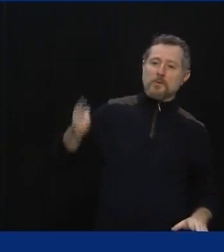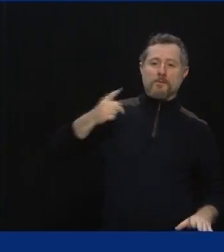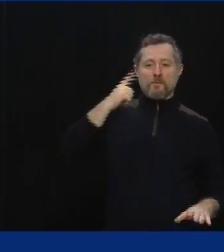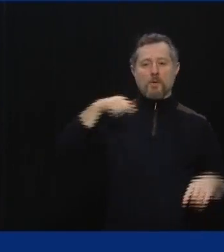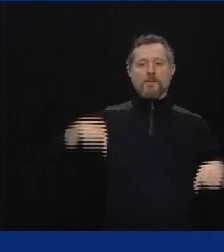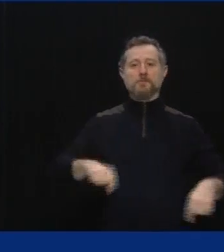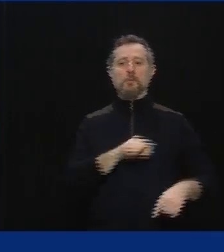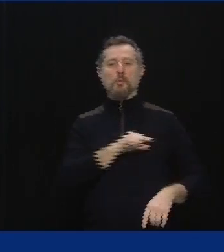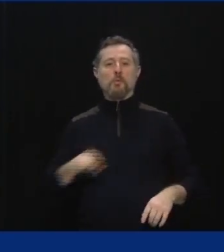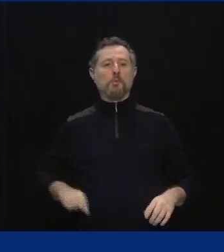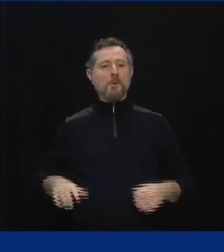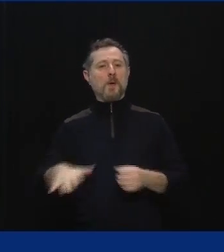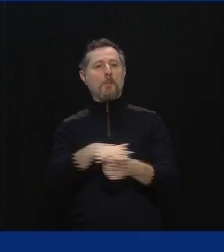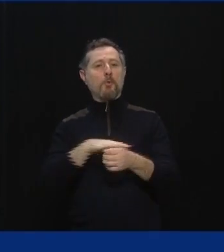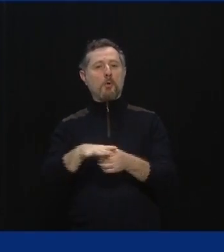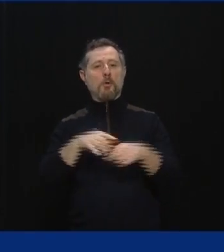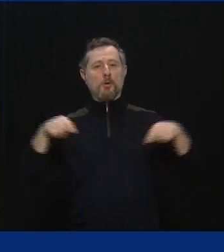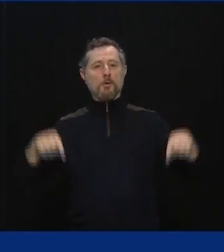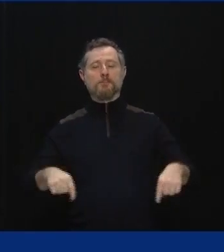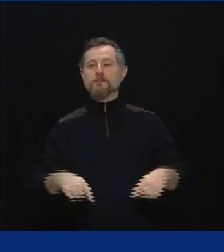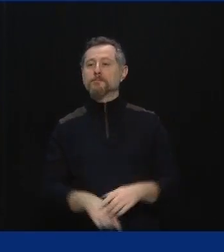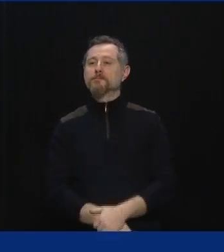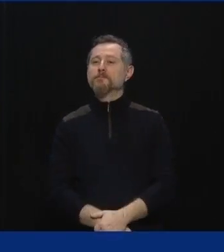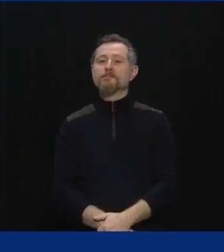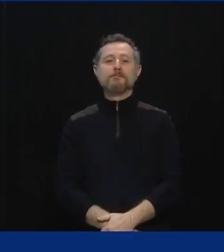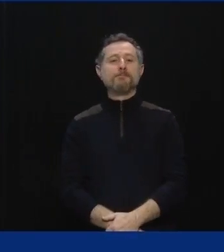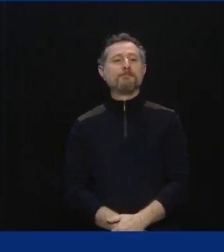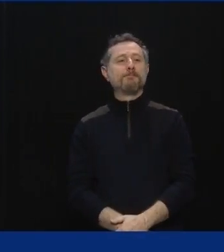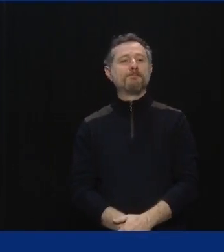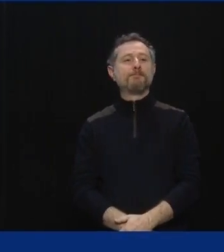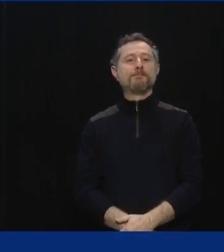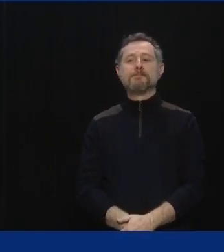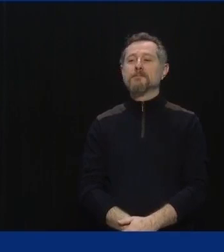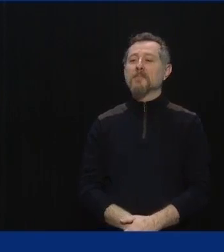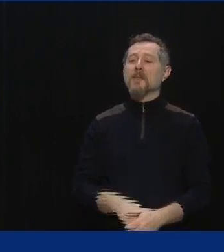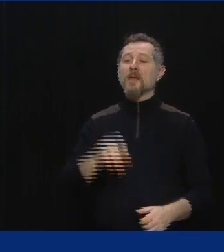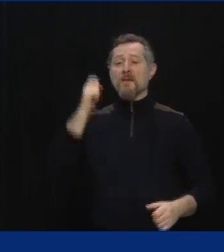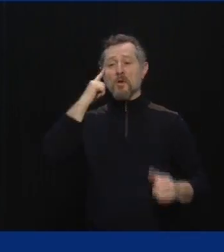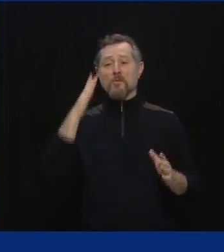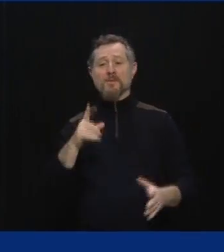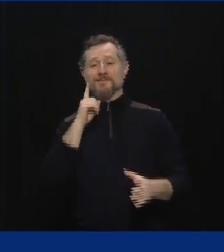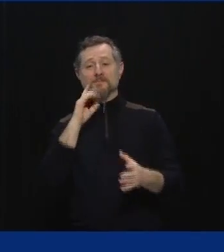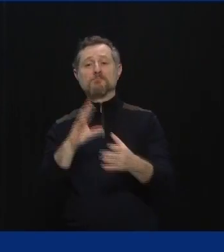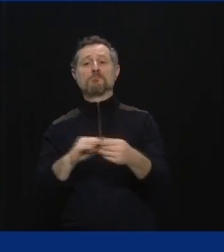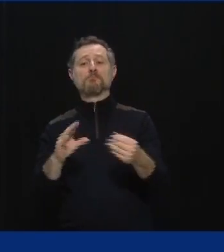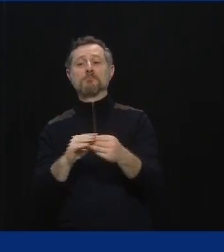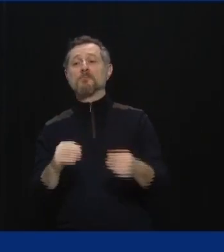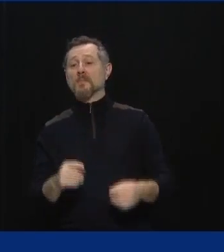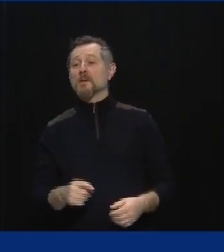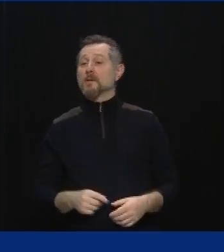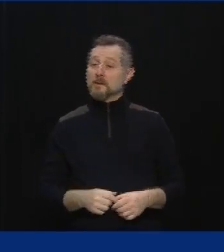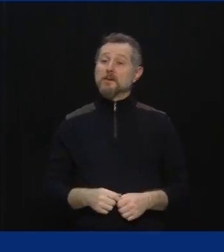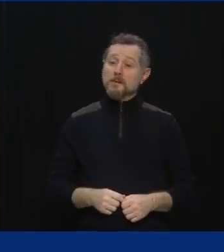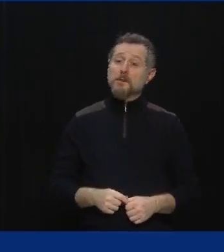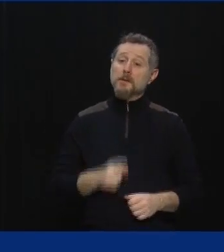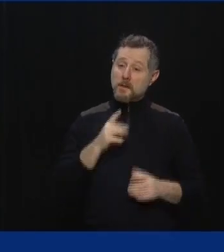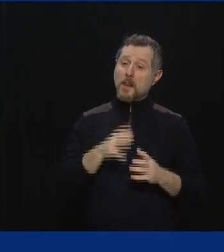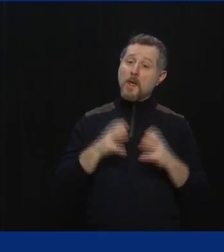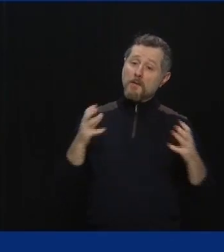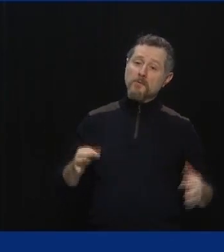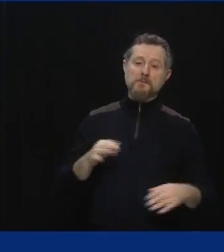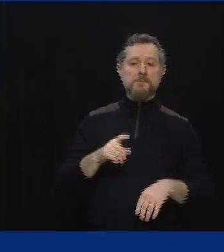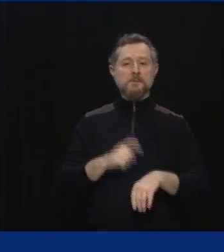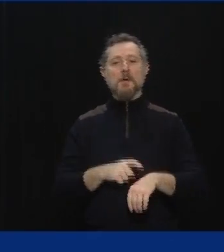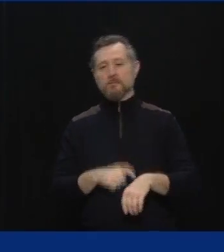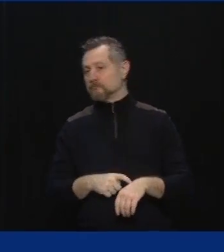Queens. And the governor alluded to the fact that we spent a lot of time